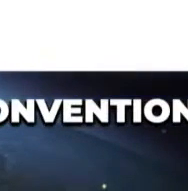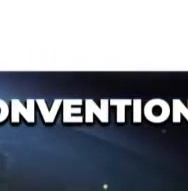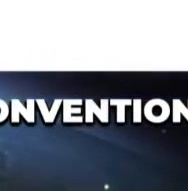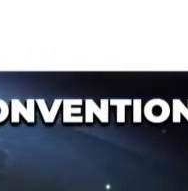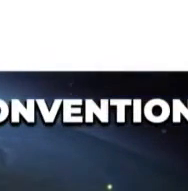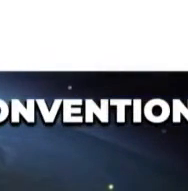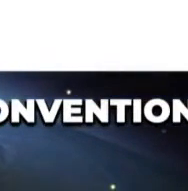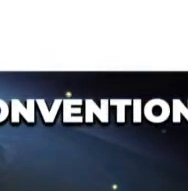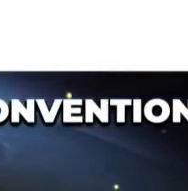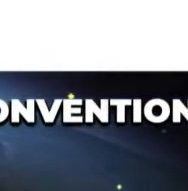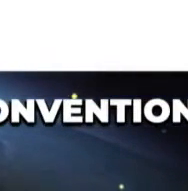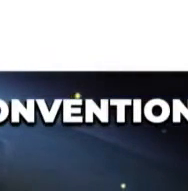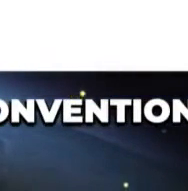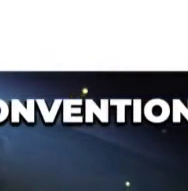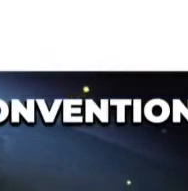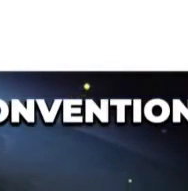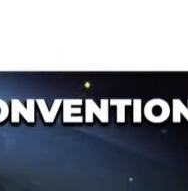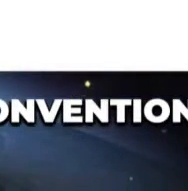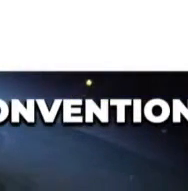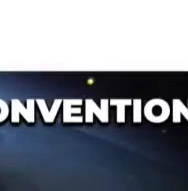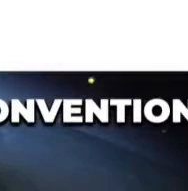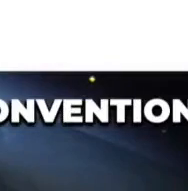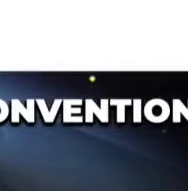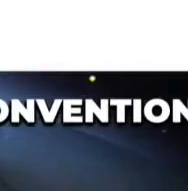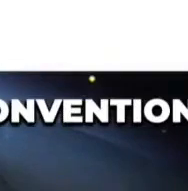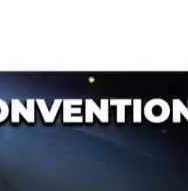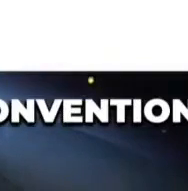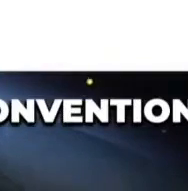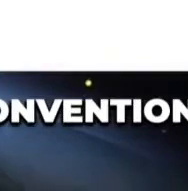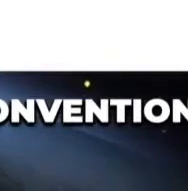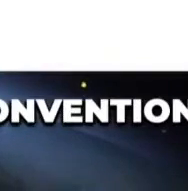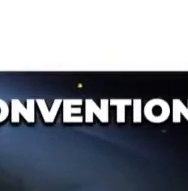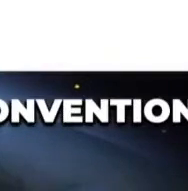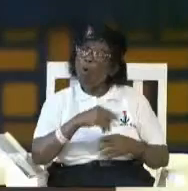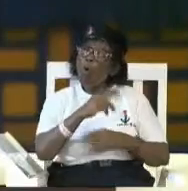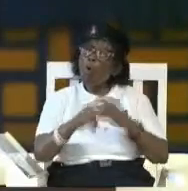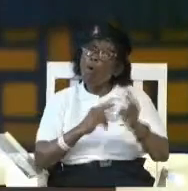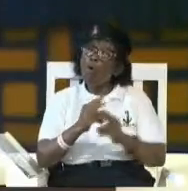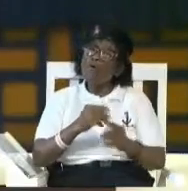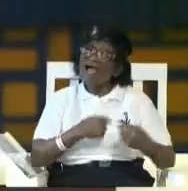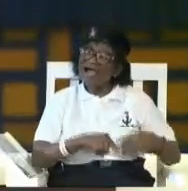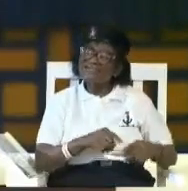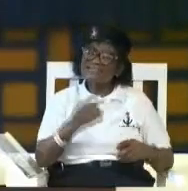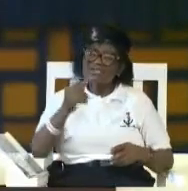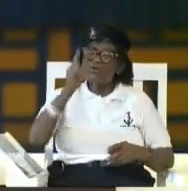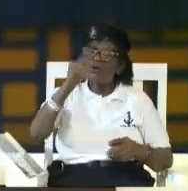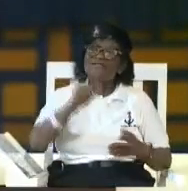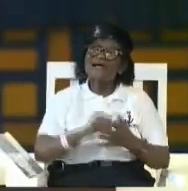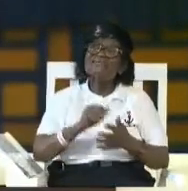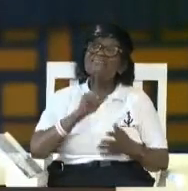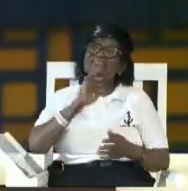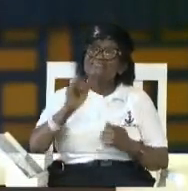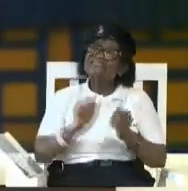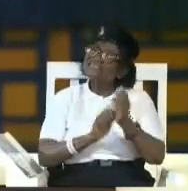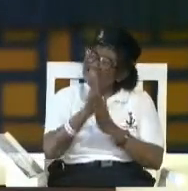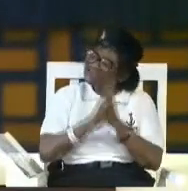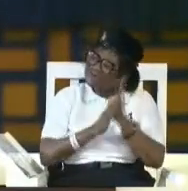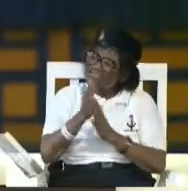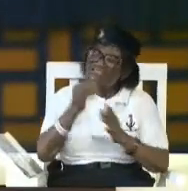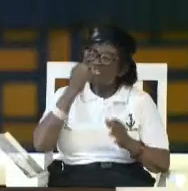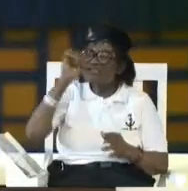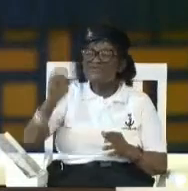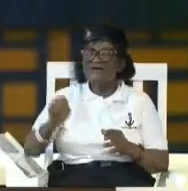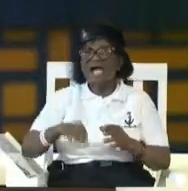If it is the old heart, the one that is desperately wicked, out of it will come